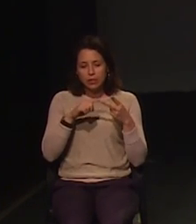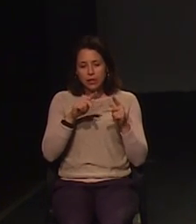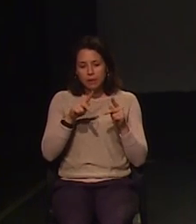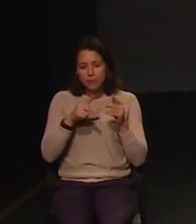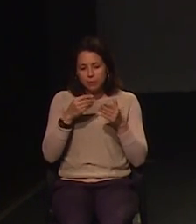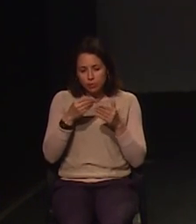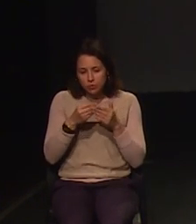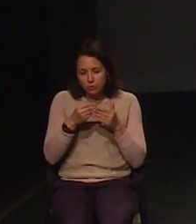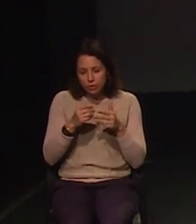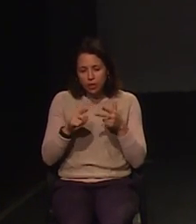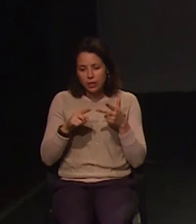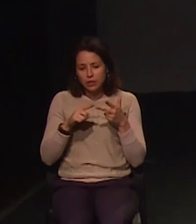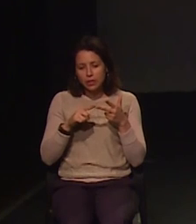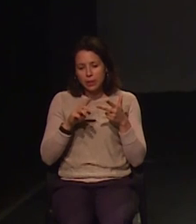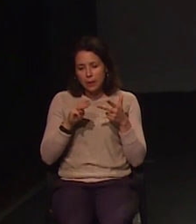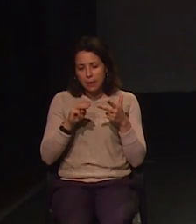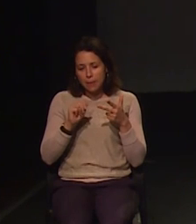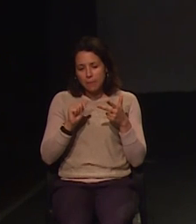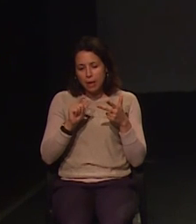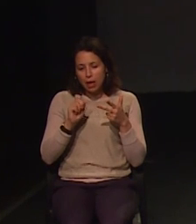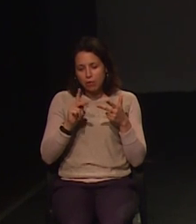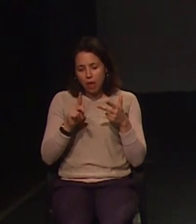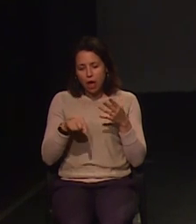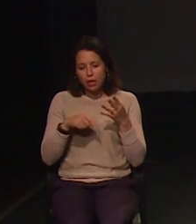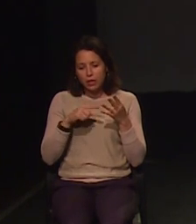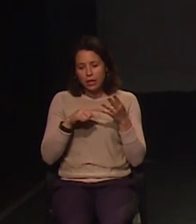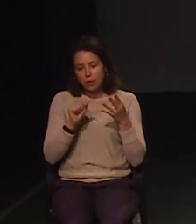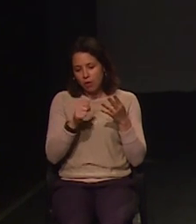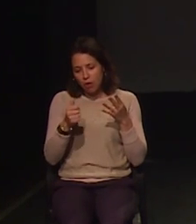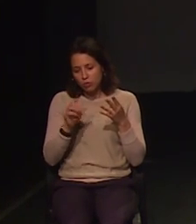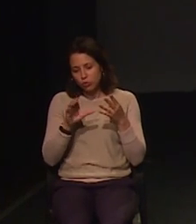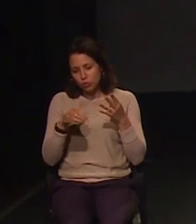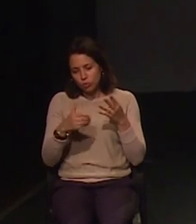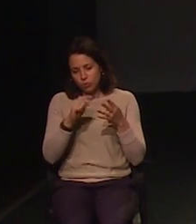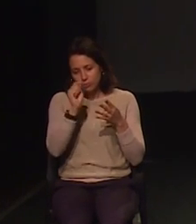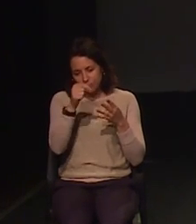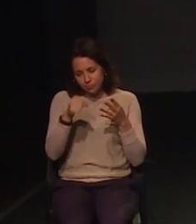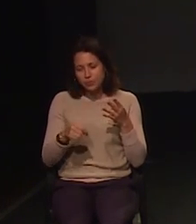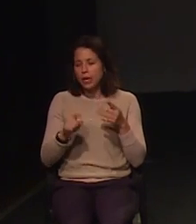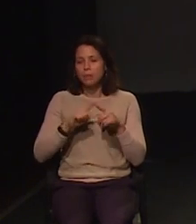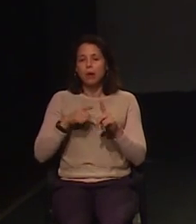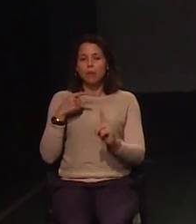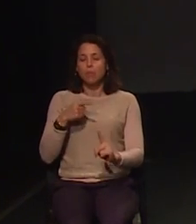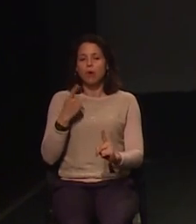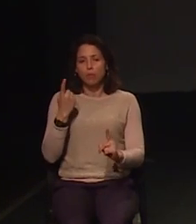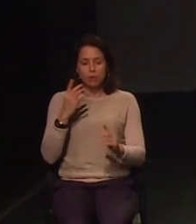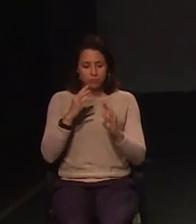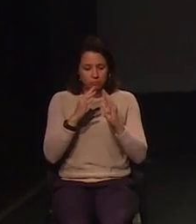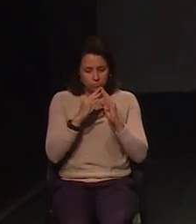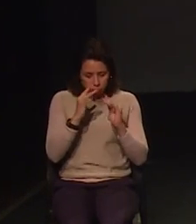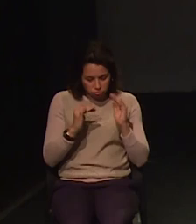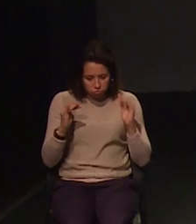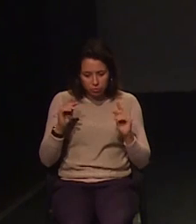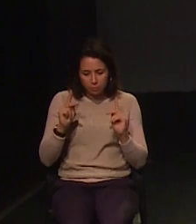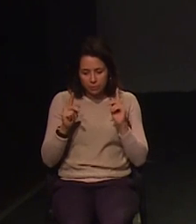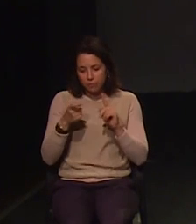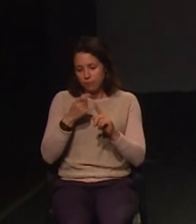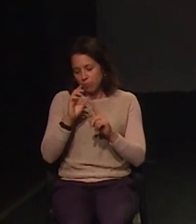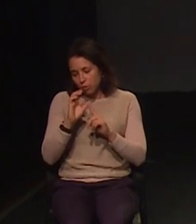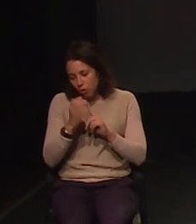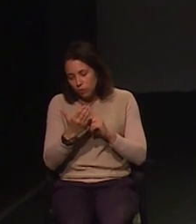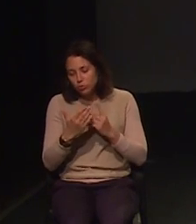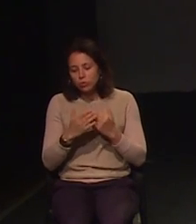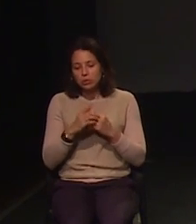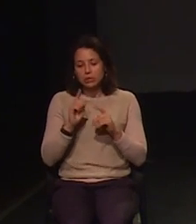So they come from different cultural histories, lineages, perspectives, different places across the United States.